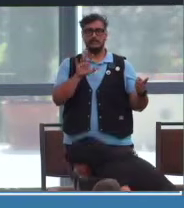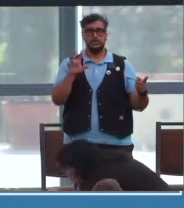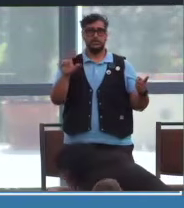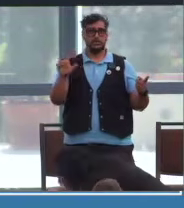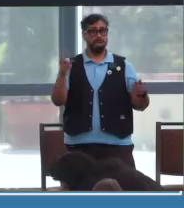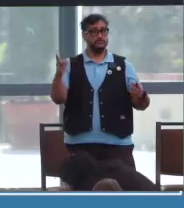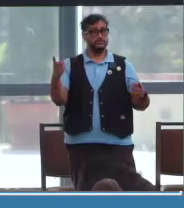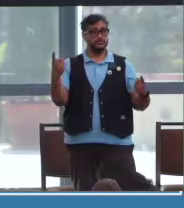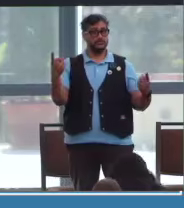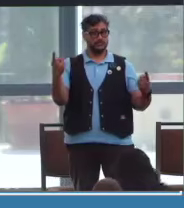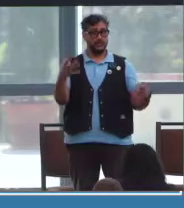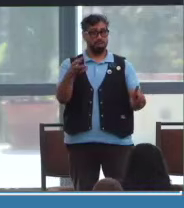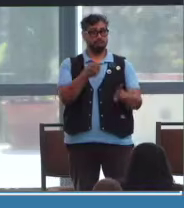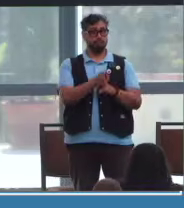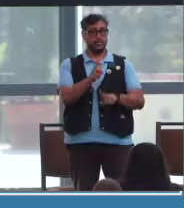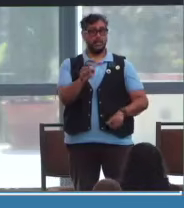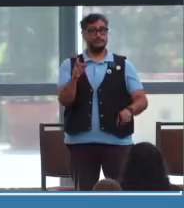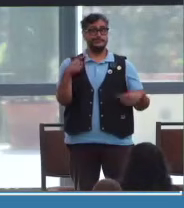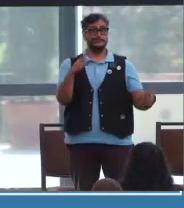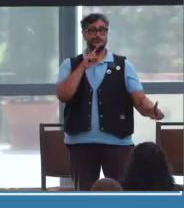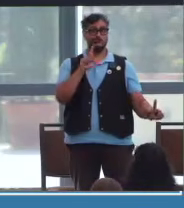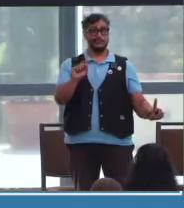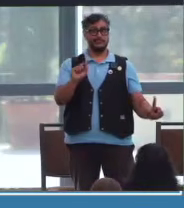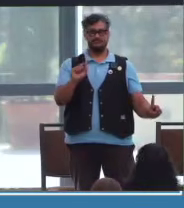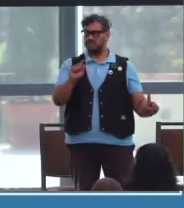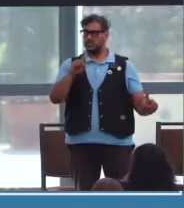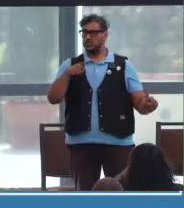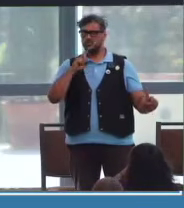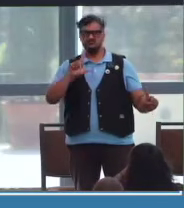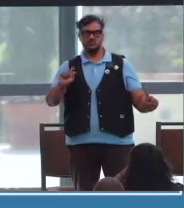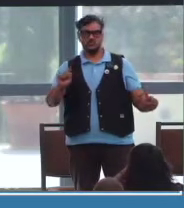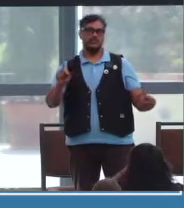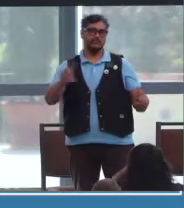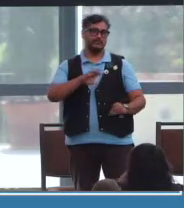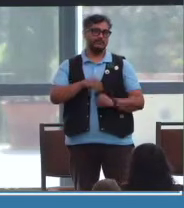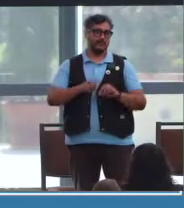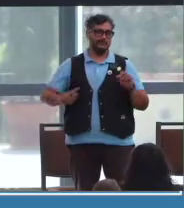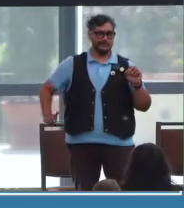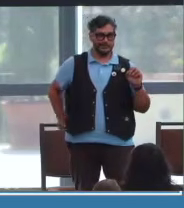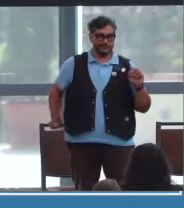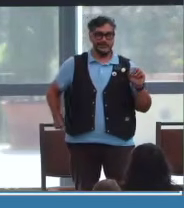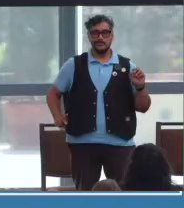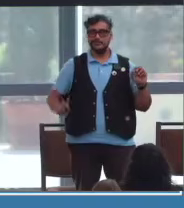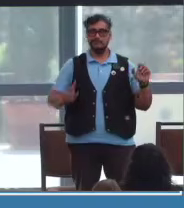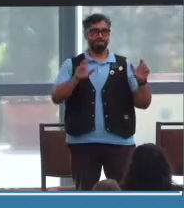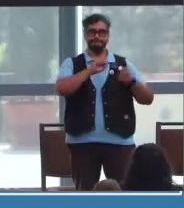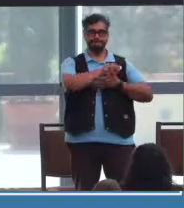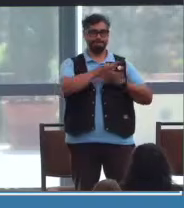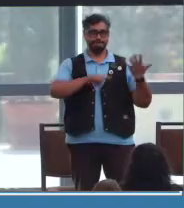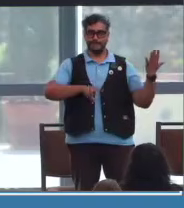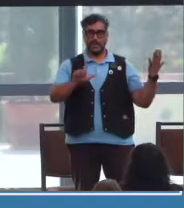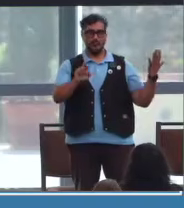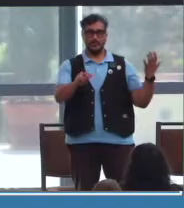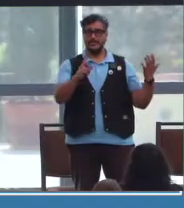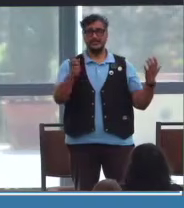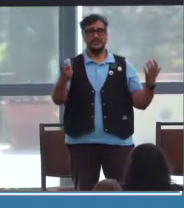20. Initially, back when she was 20 years old, she had kidney involvement with lupus nephritis. For many years, she was